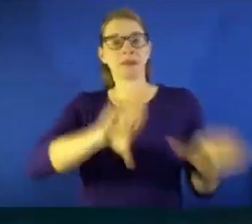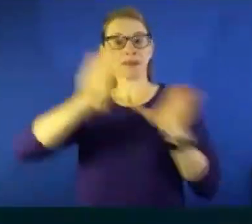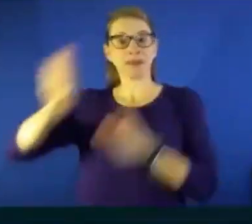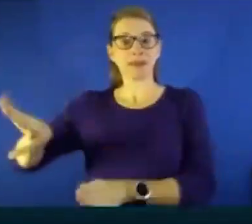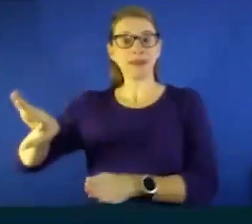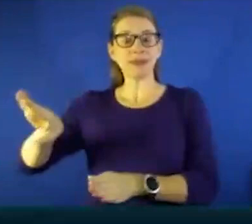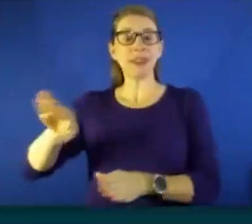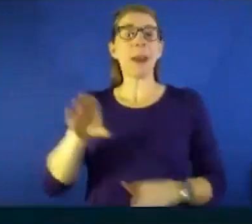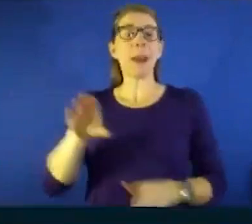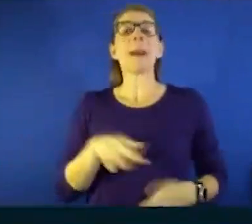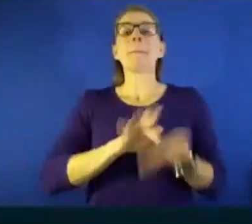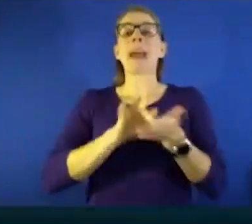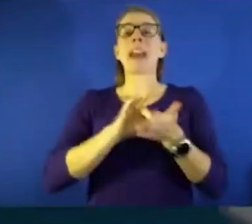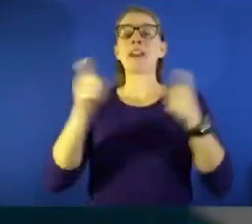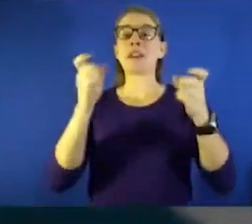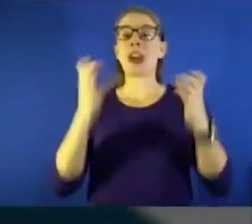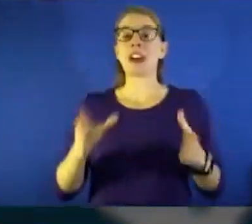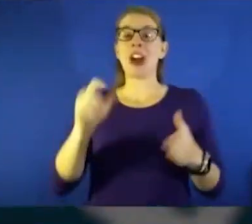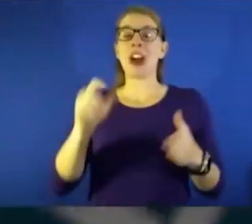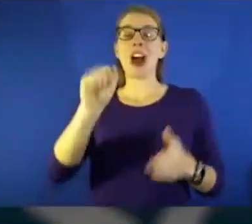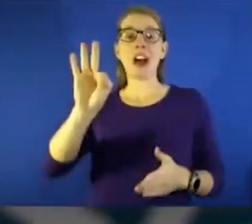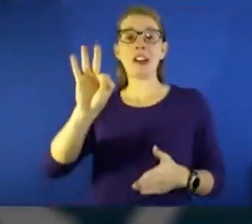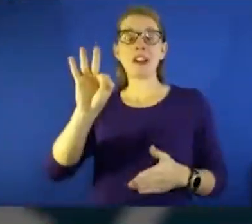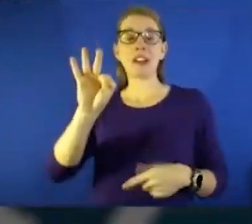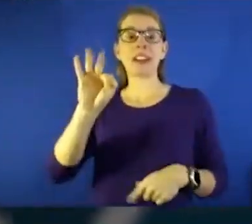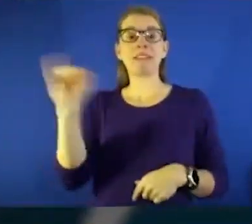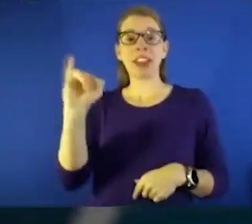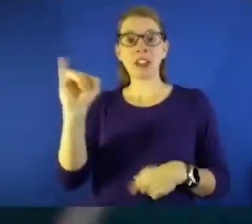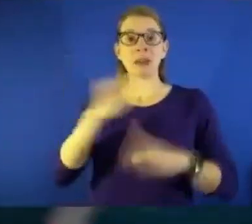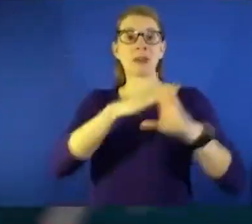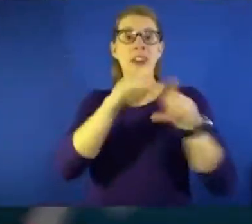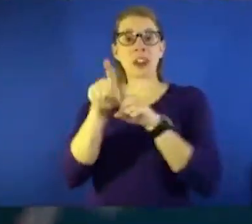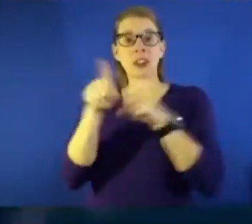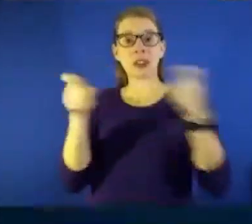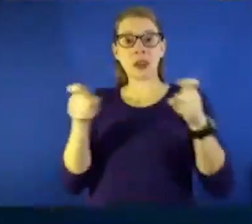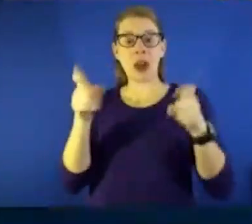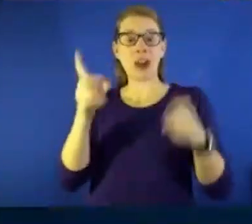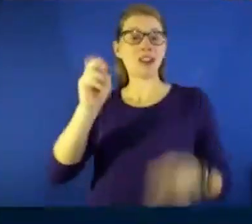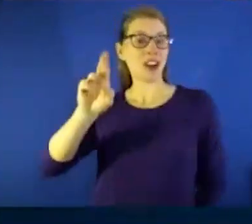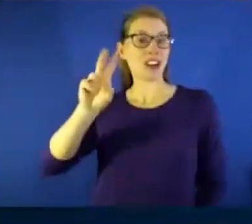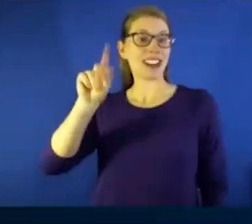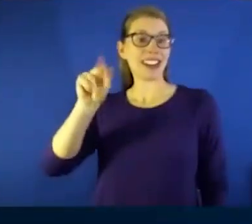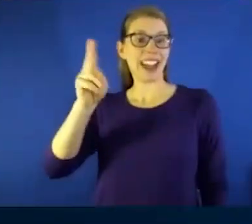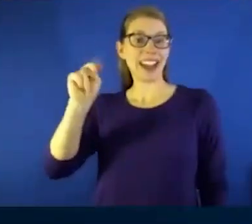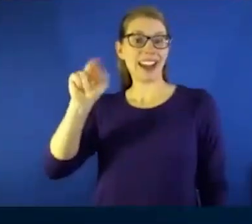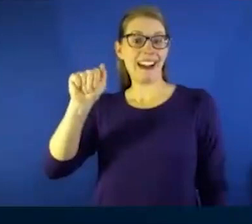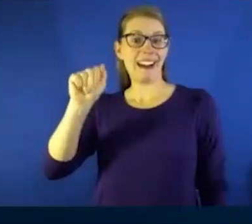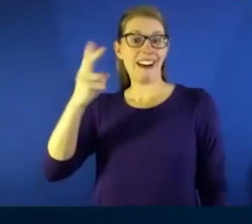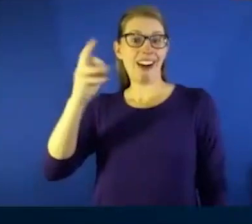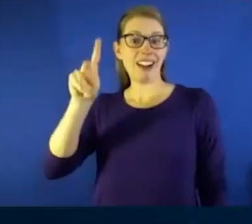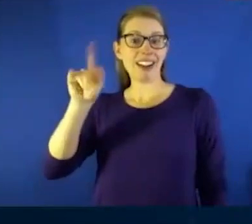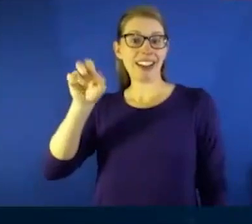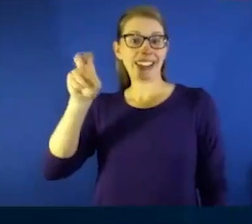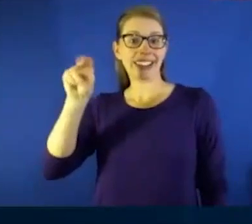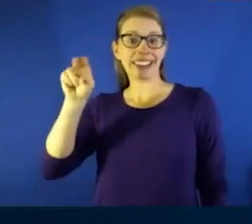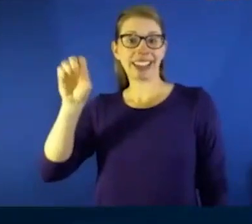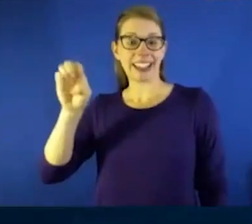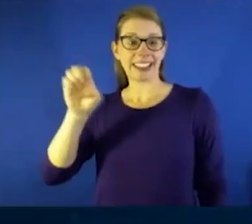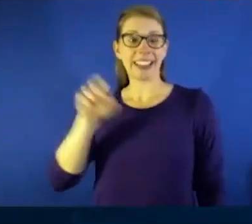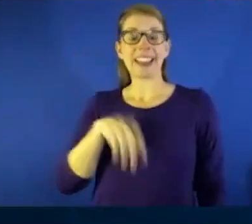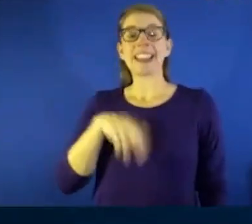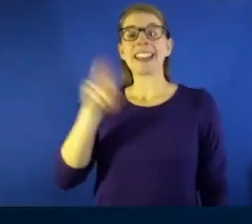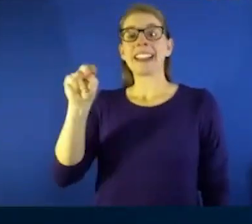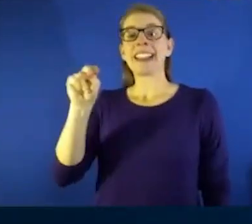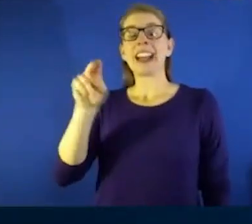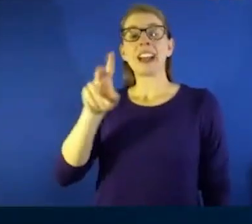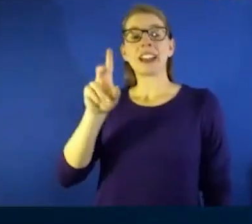Director of Infection Prevention and Control, yes. Dr. Dana Hawkinson. Good morning to you. Yes, I'm here too. You are here every day. You, but blah,